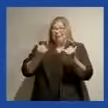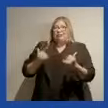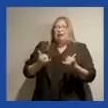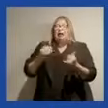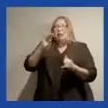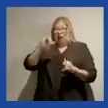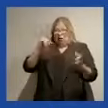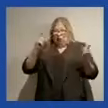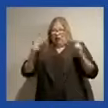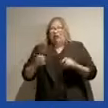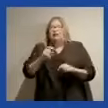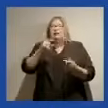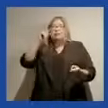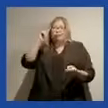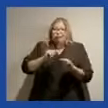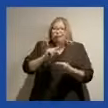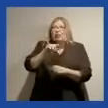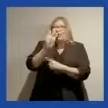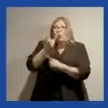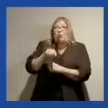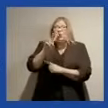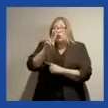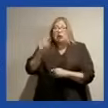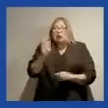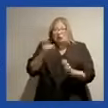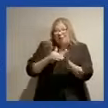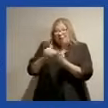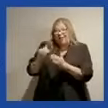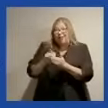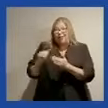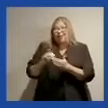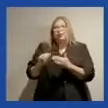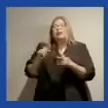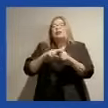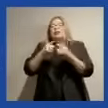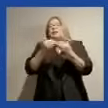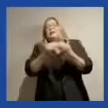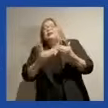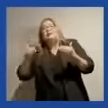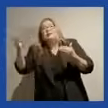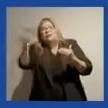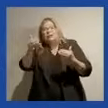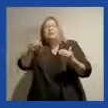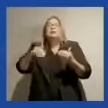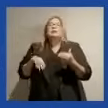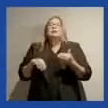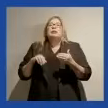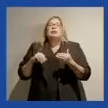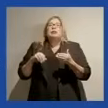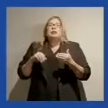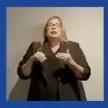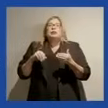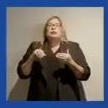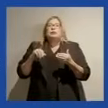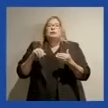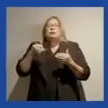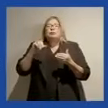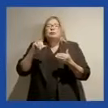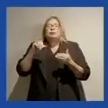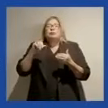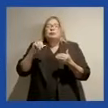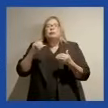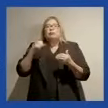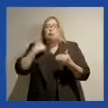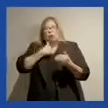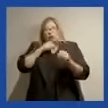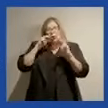the May revision for this budget year, and budget year plus one, forgive the vernacular, plus one out year.